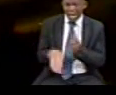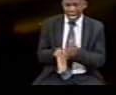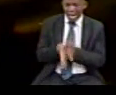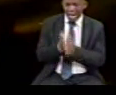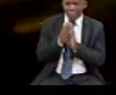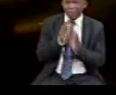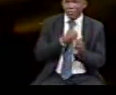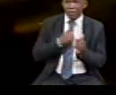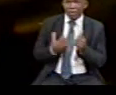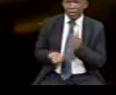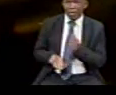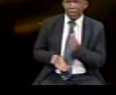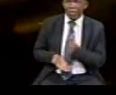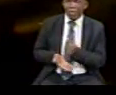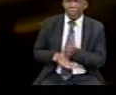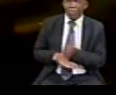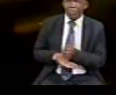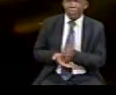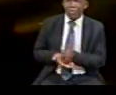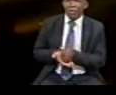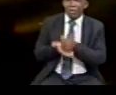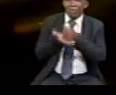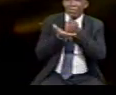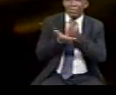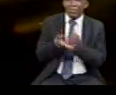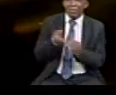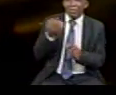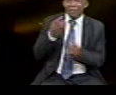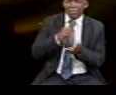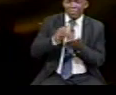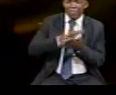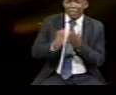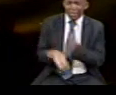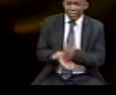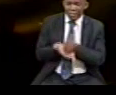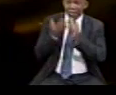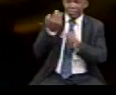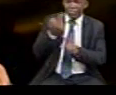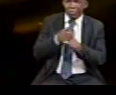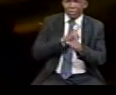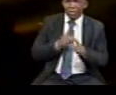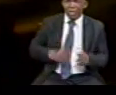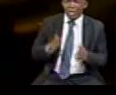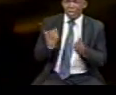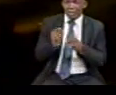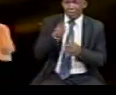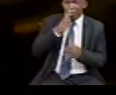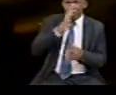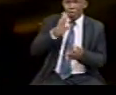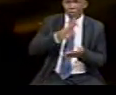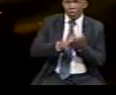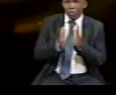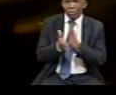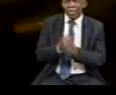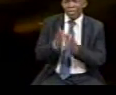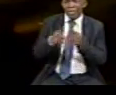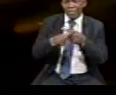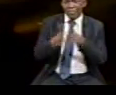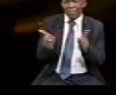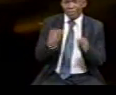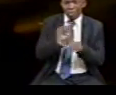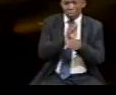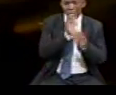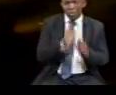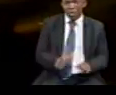I can tell you, you'll be a different man. You'll be a different woman. You'll be a different minister, a different worker in the church in Jesus. Religion does not